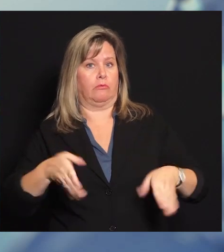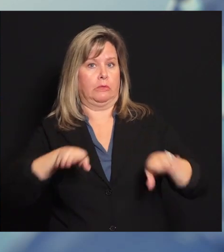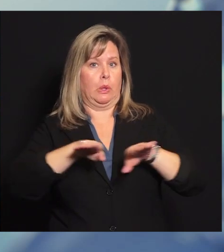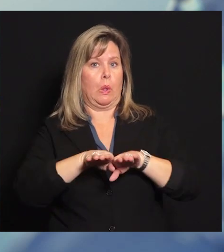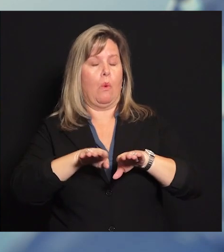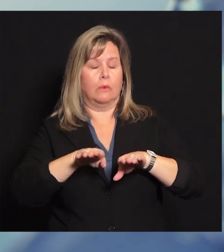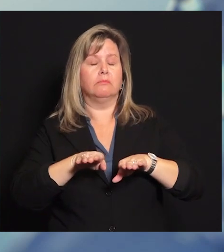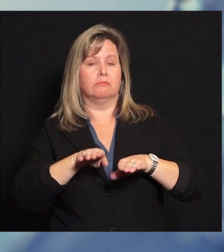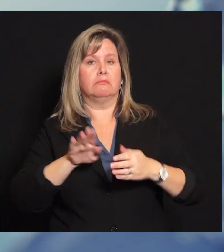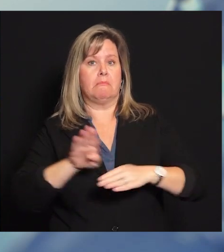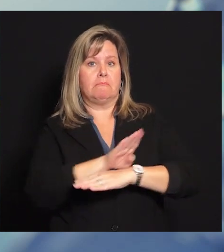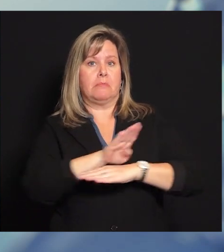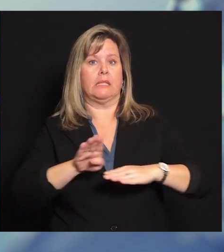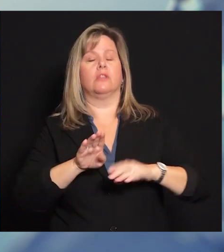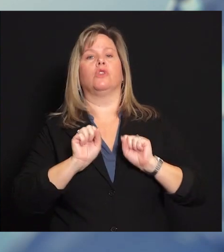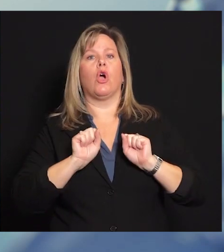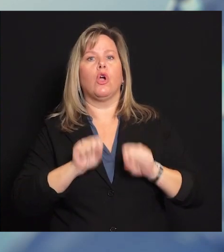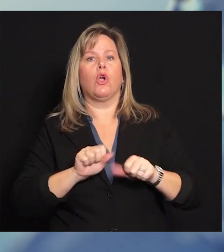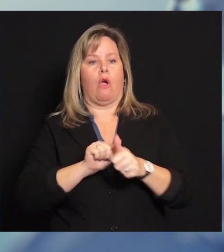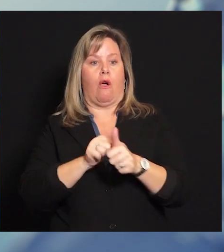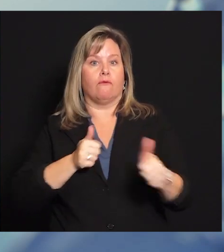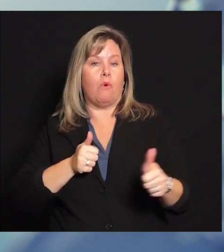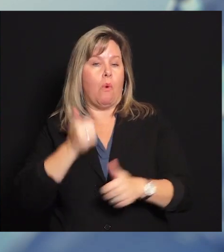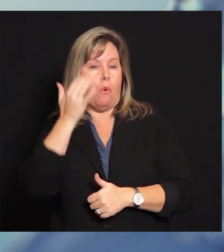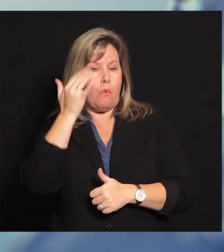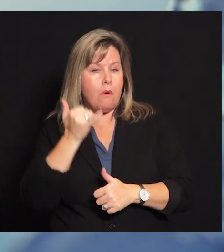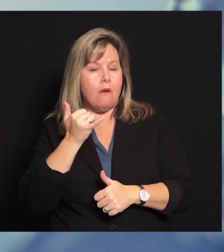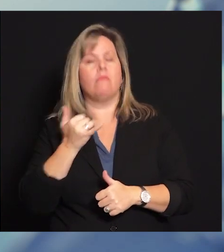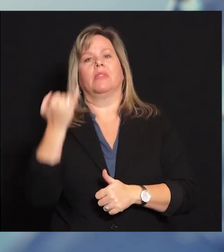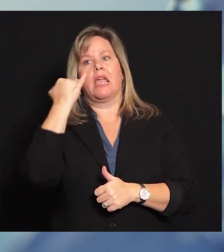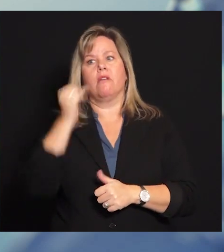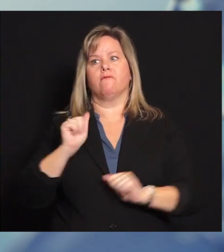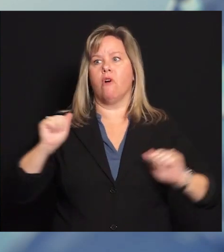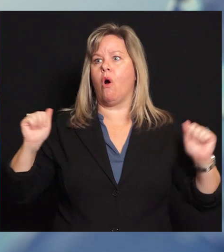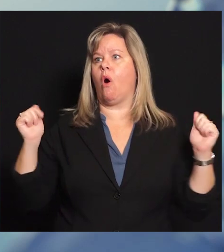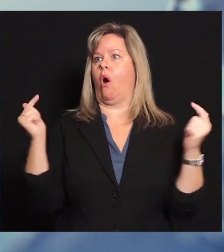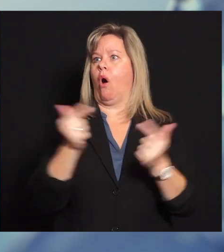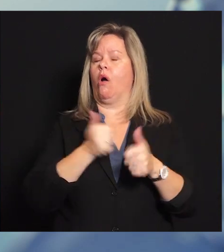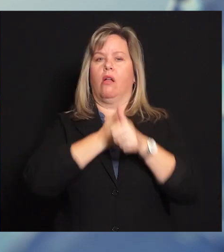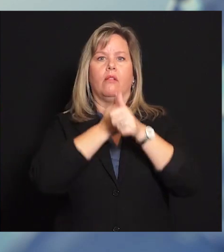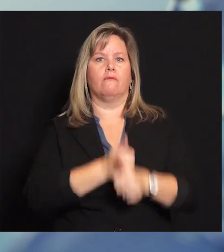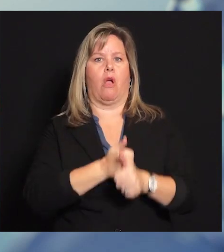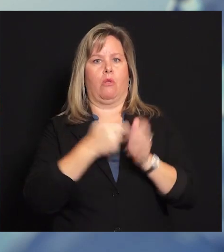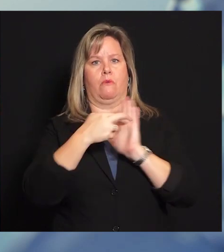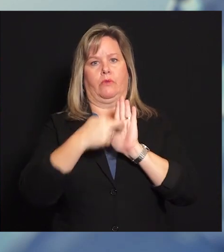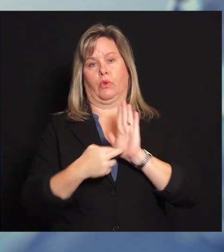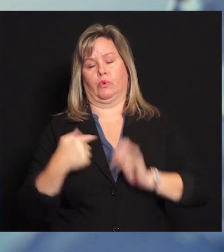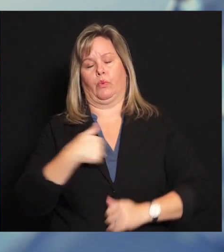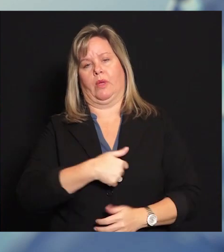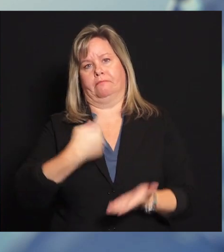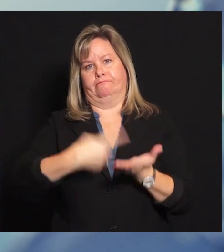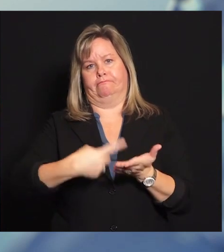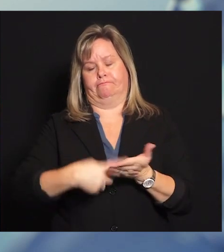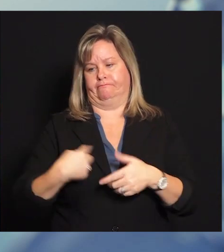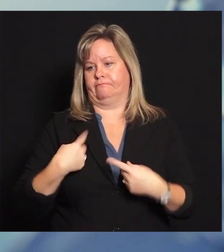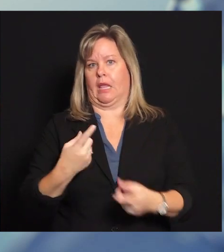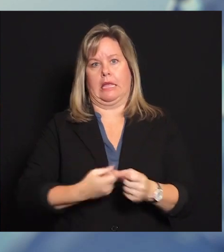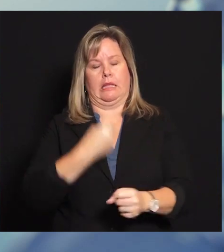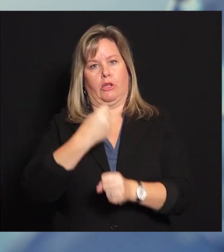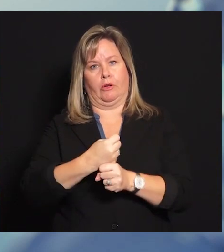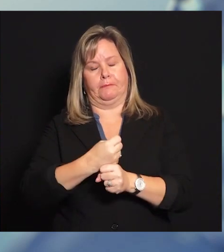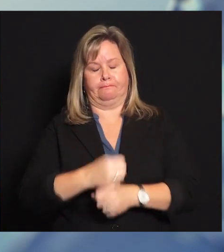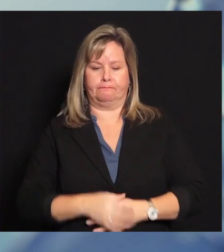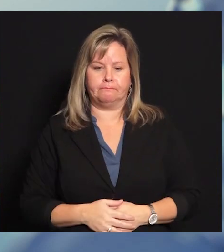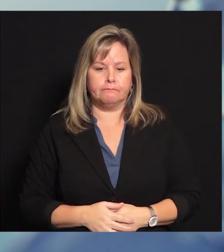have been completely avoided if everyone could have simply followed the simple precautions that we've been talking about all year. But I do